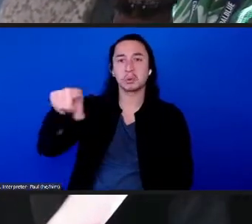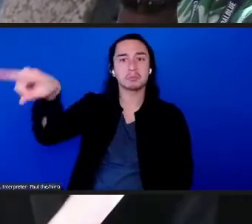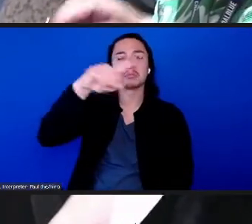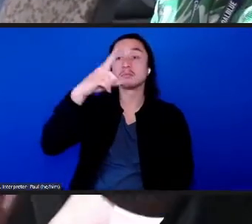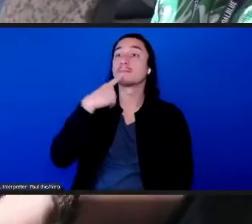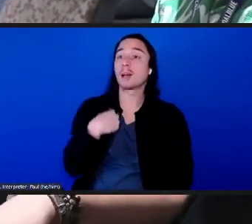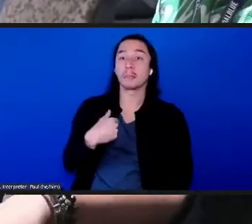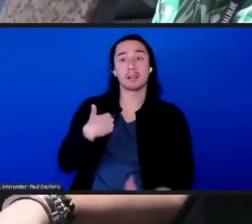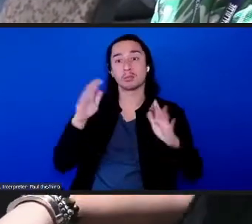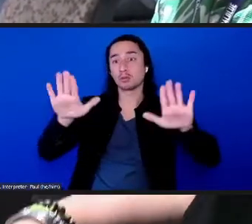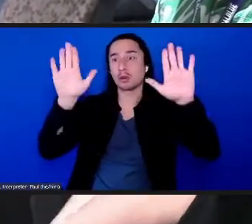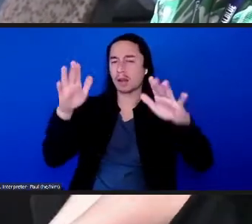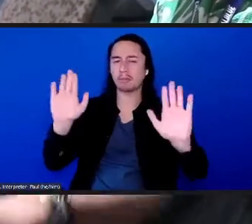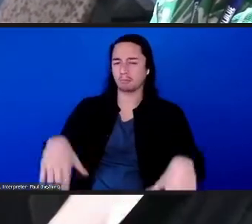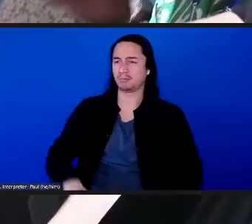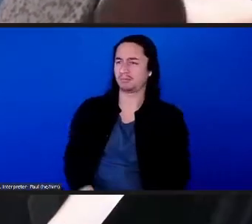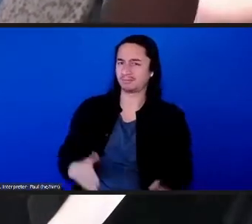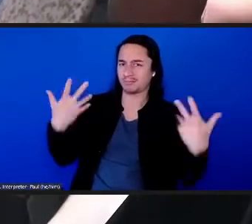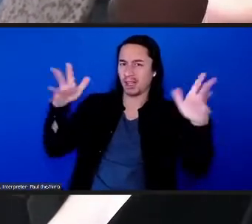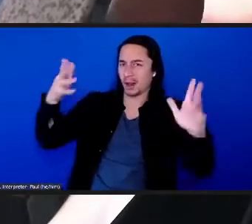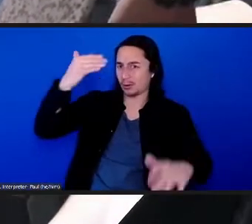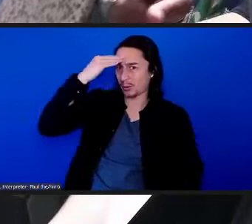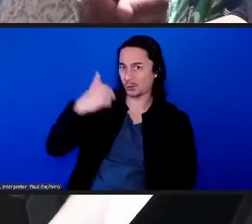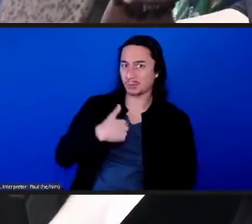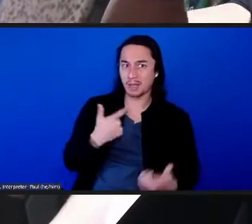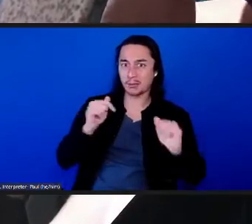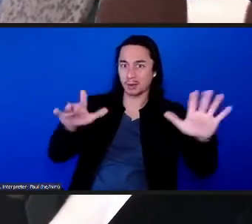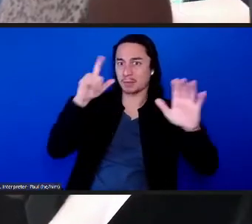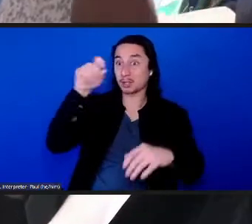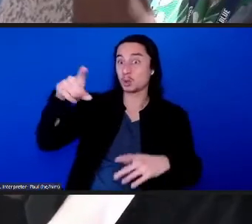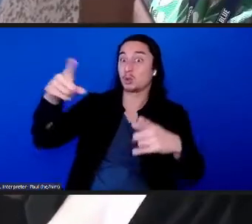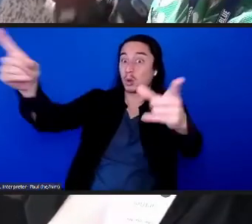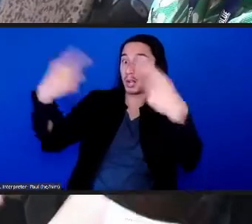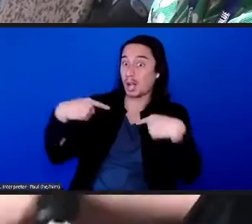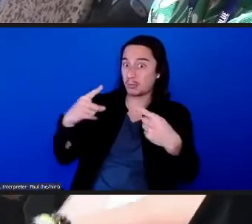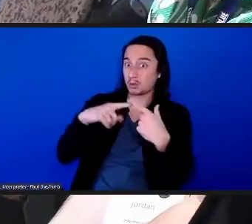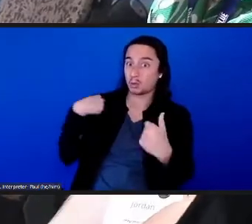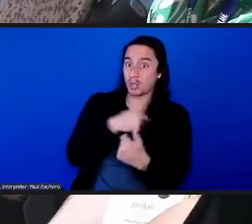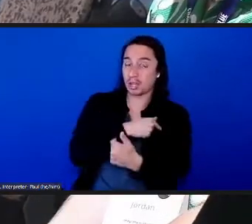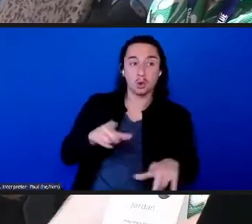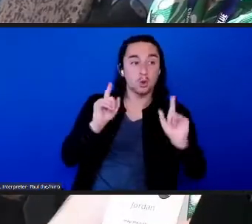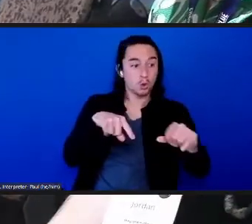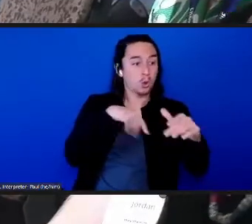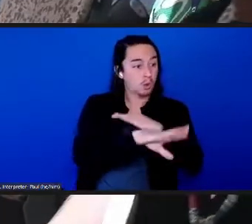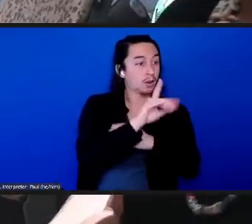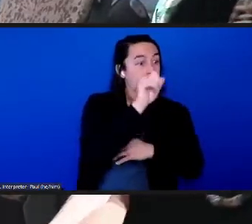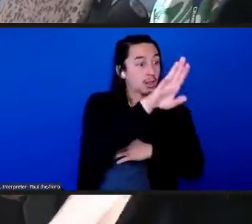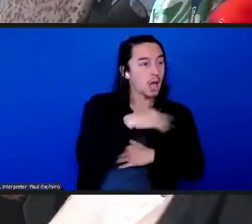great. We know that we're great because you come uptown and take our stories from the club and then bring it to me.